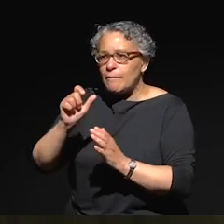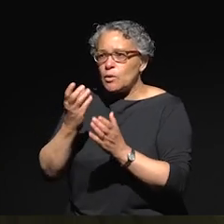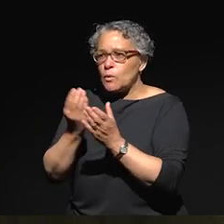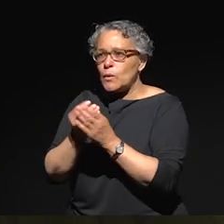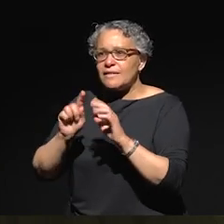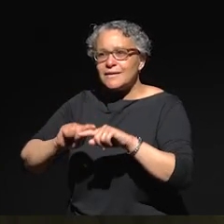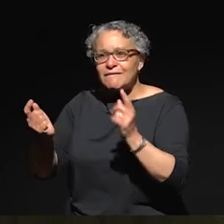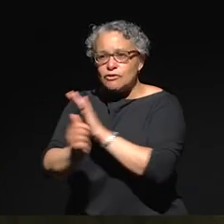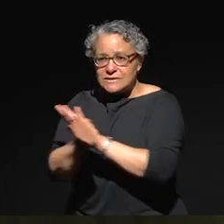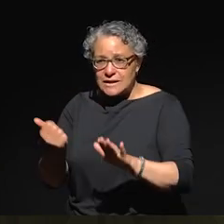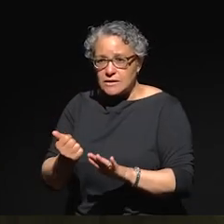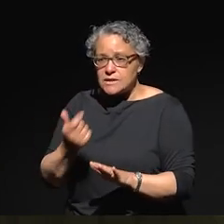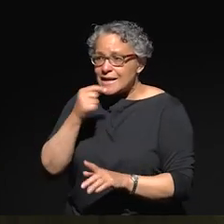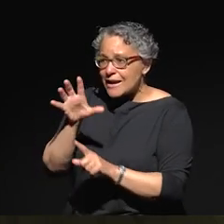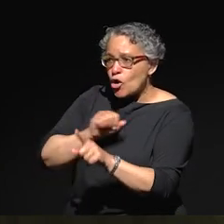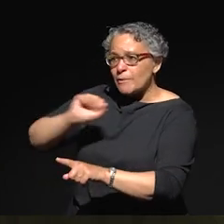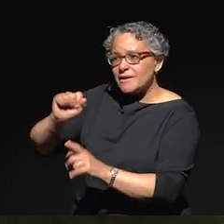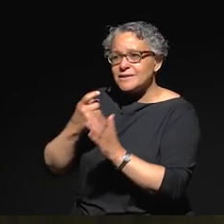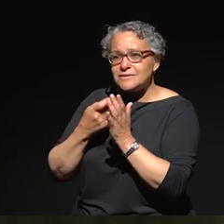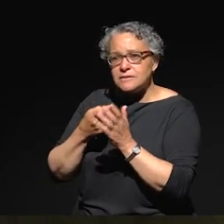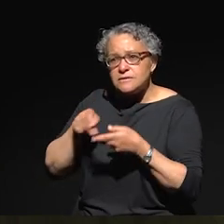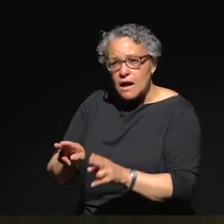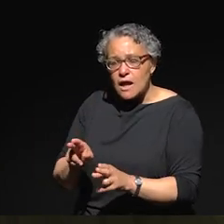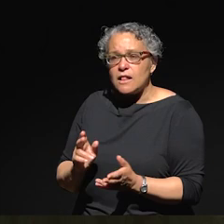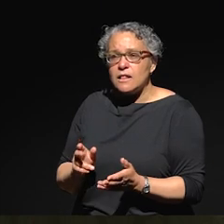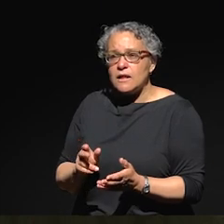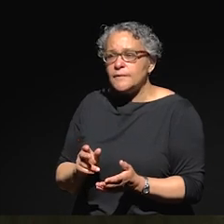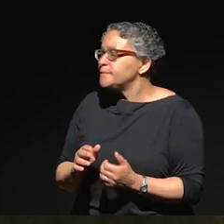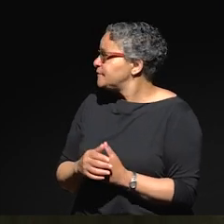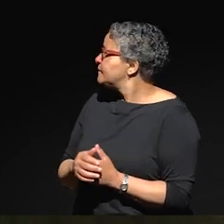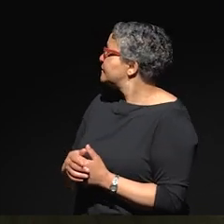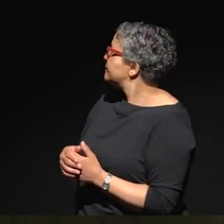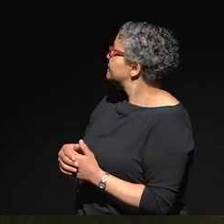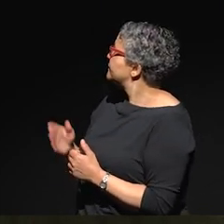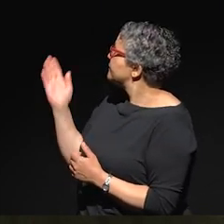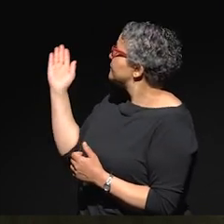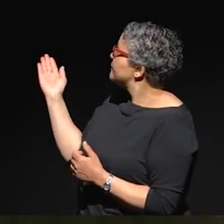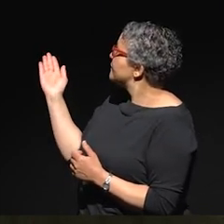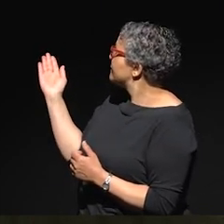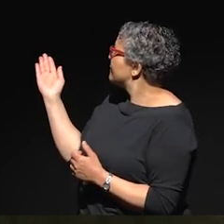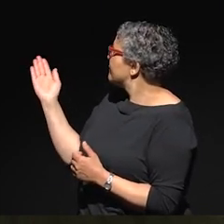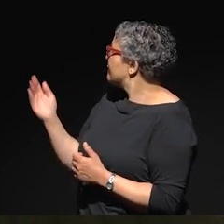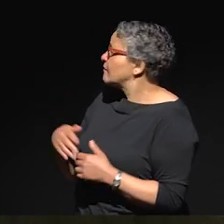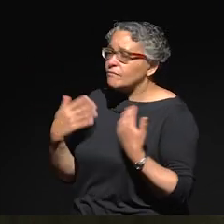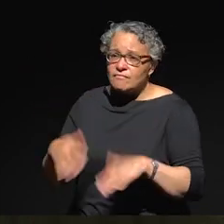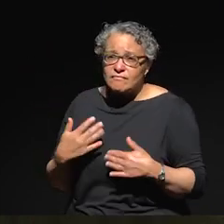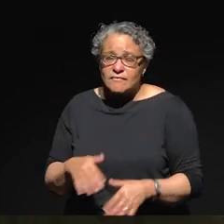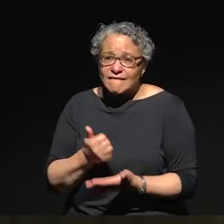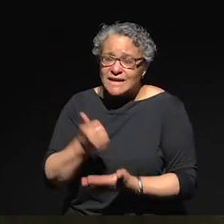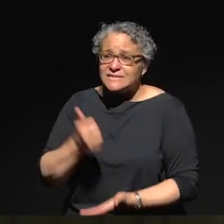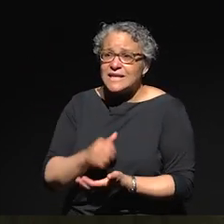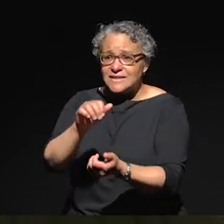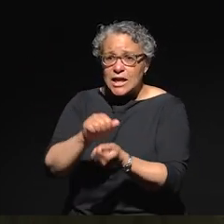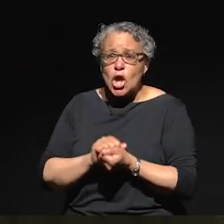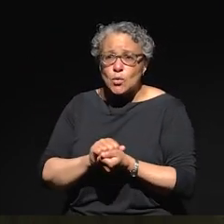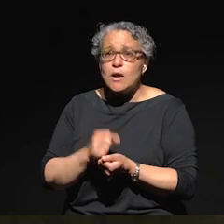who can really imitate his style. And I think it's the case with both of these paintings. This, on the other hand, another fantastic loan to the exhibition, I think is entirely